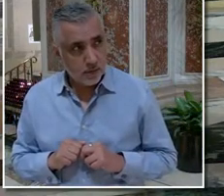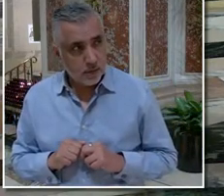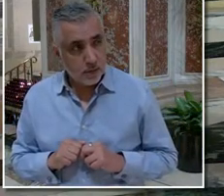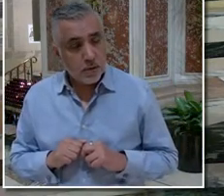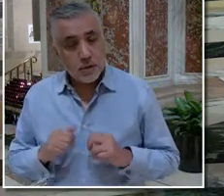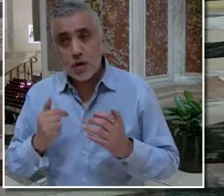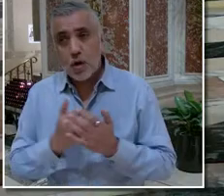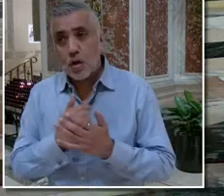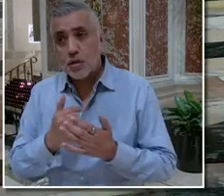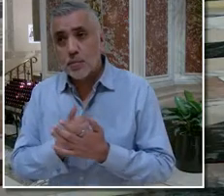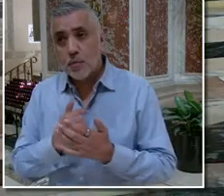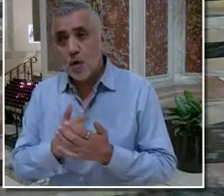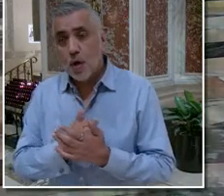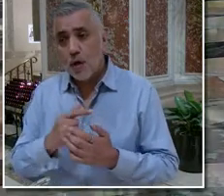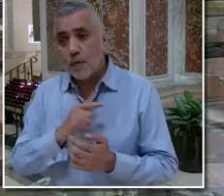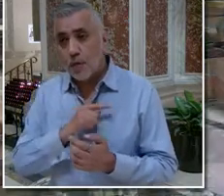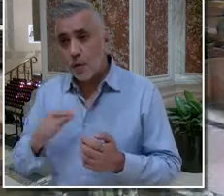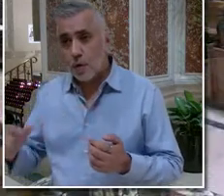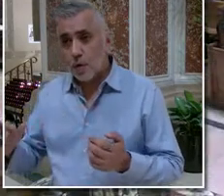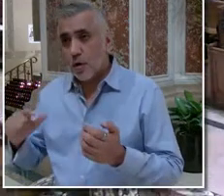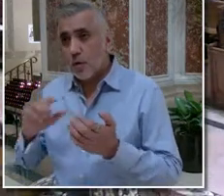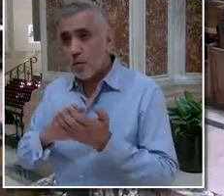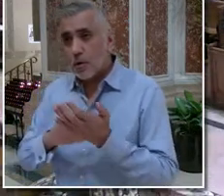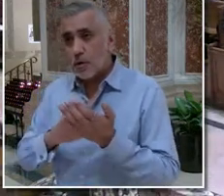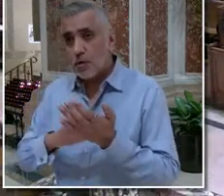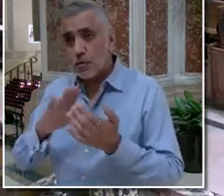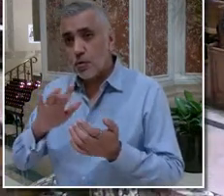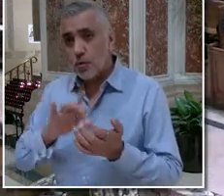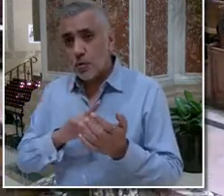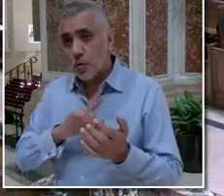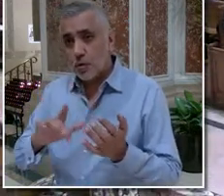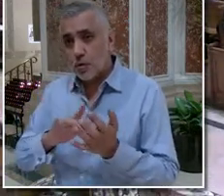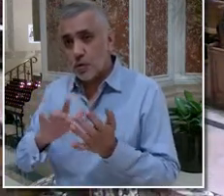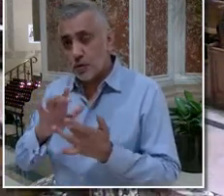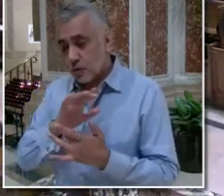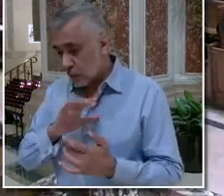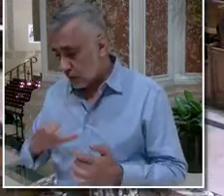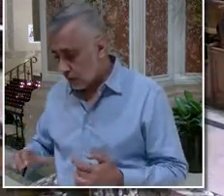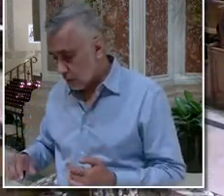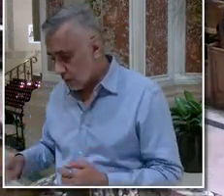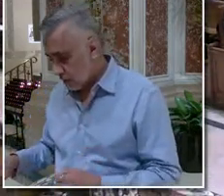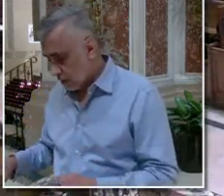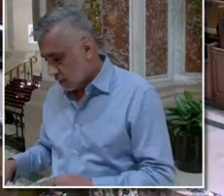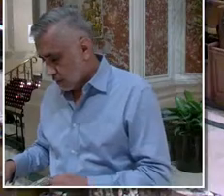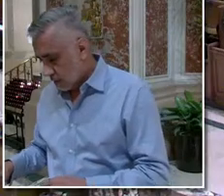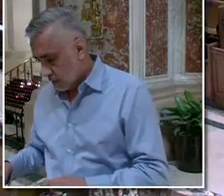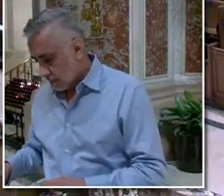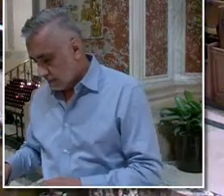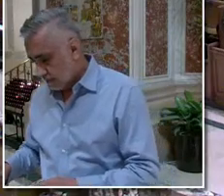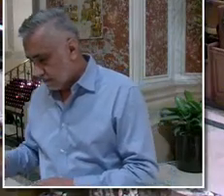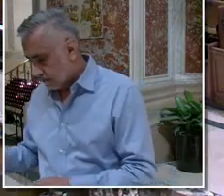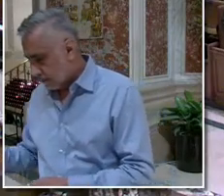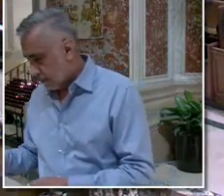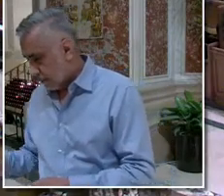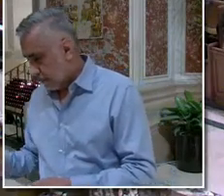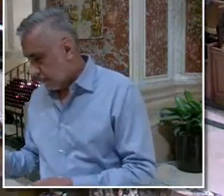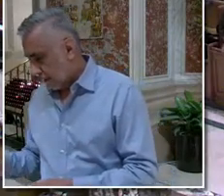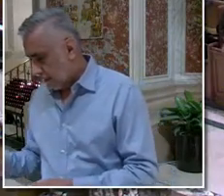The Gospel of the Lord. Praise to you, Lord Jesus Christ.